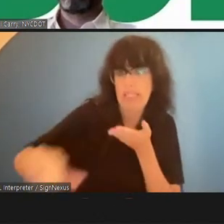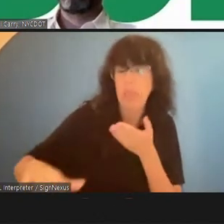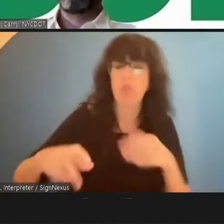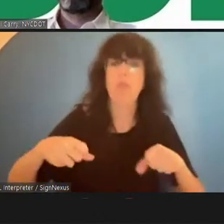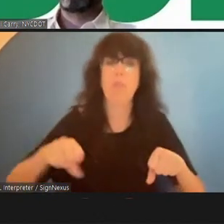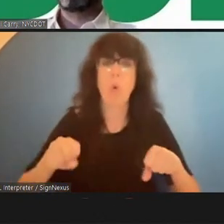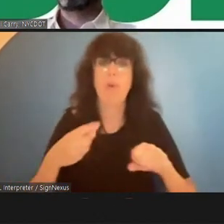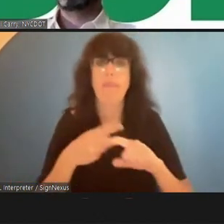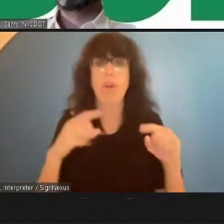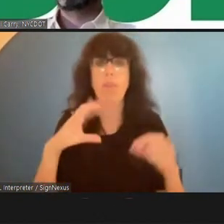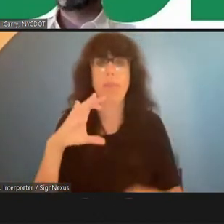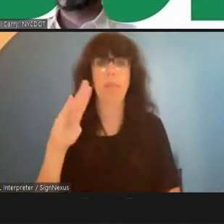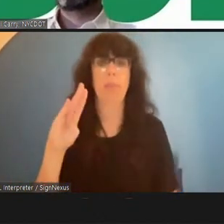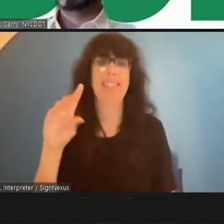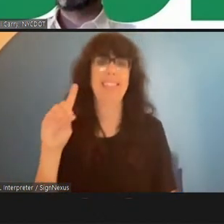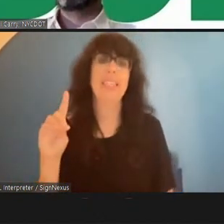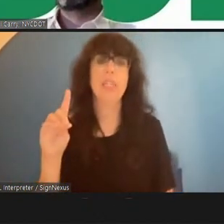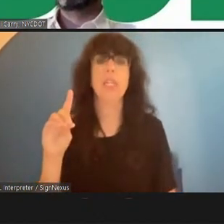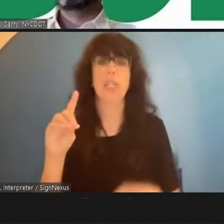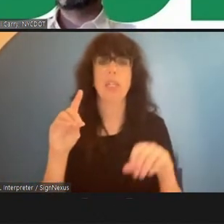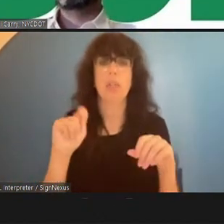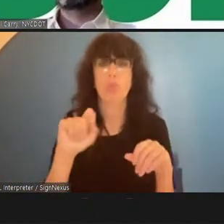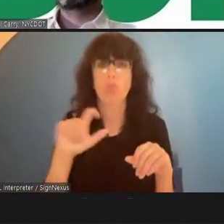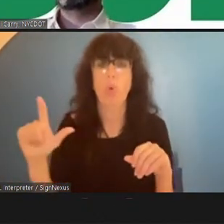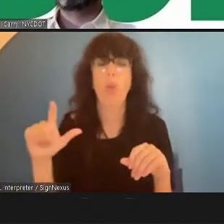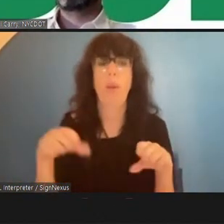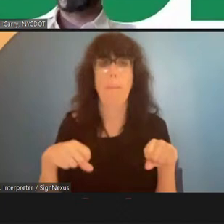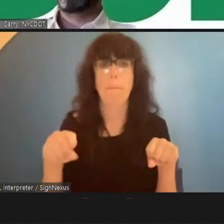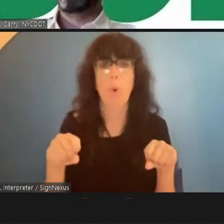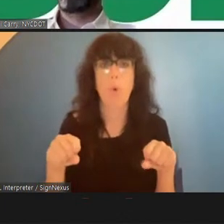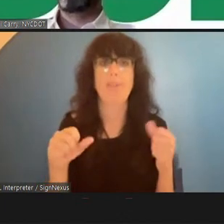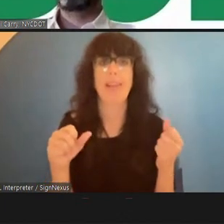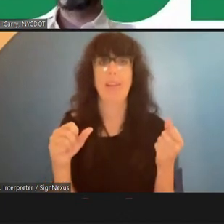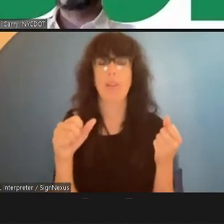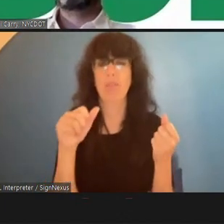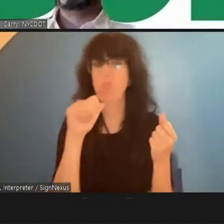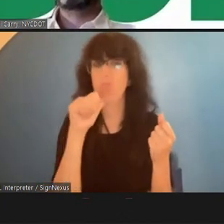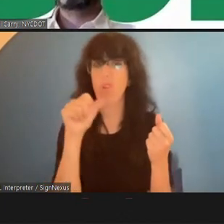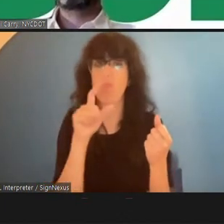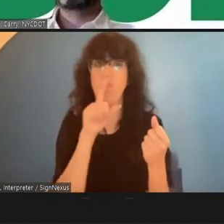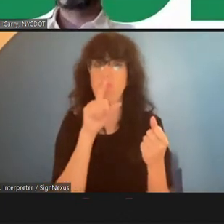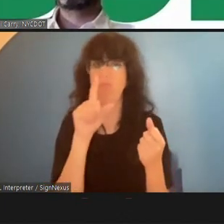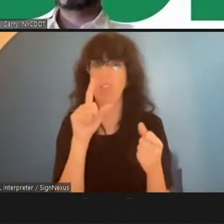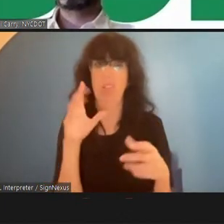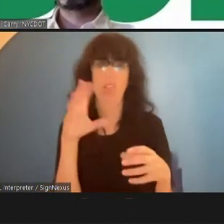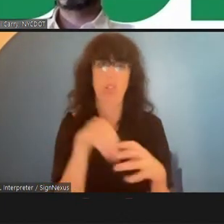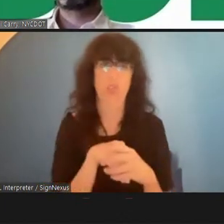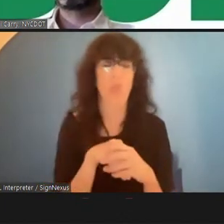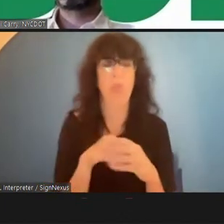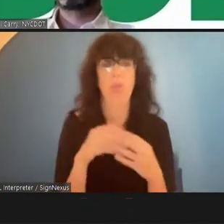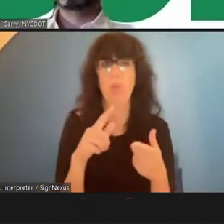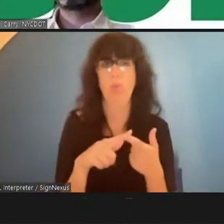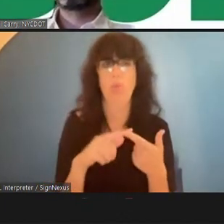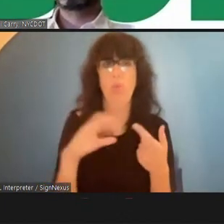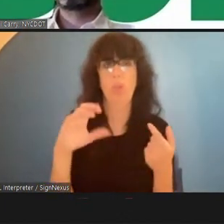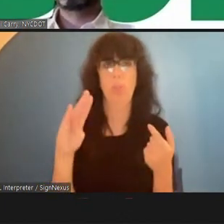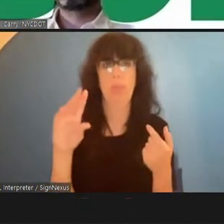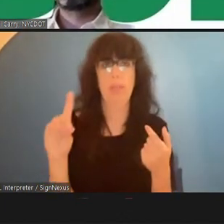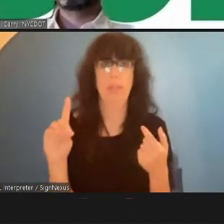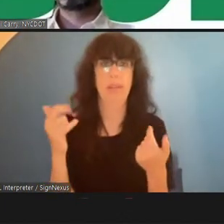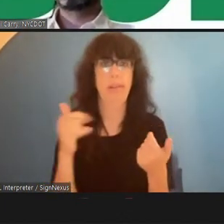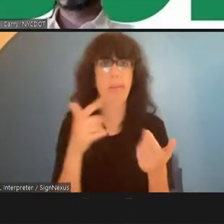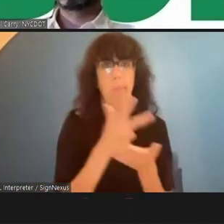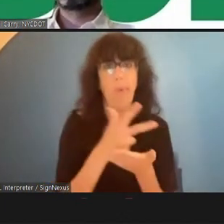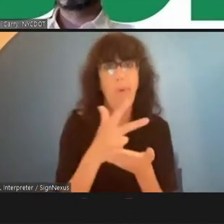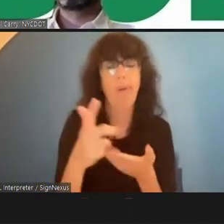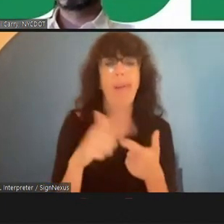from the cbd tolling motorcycles not only do not contribute to factors that aren't cbe tolling like parking